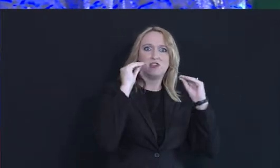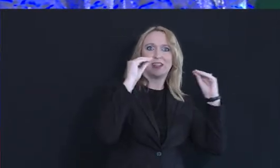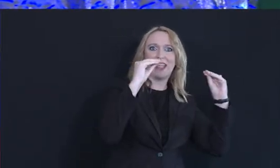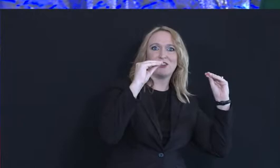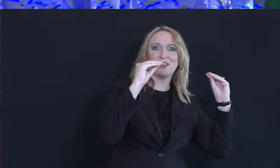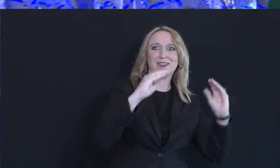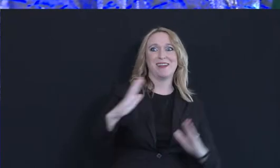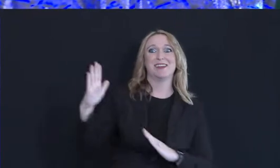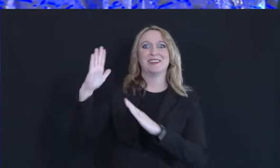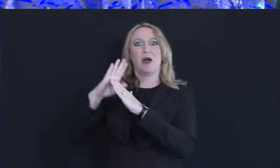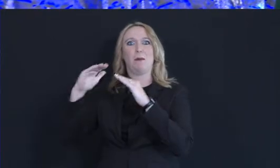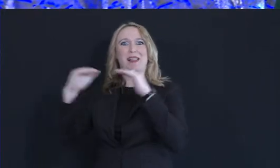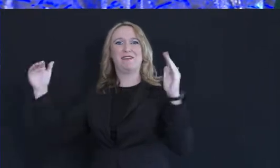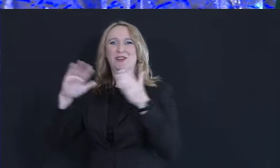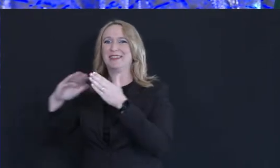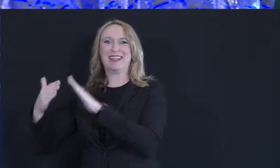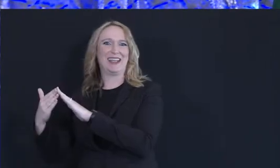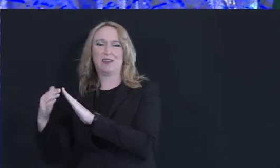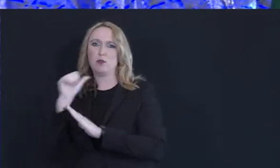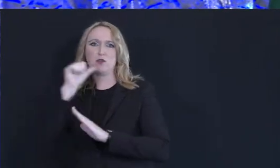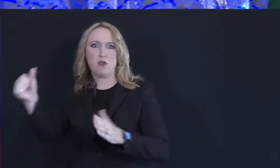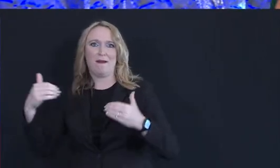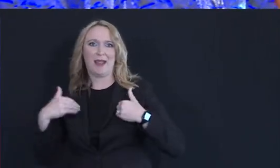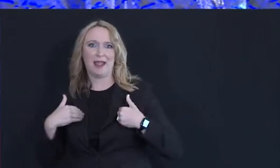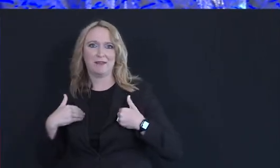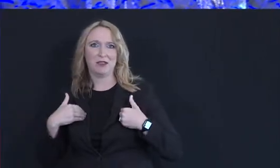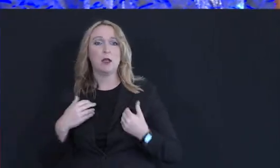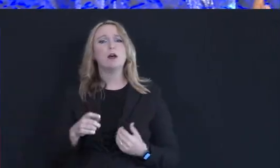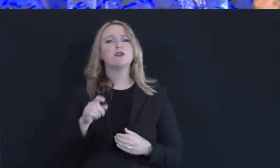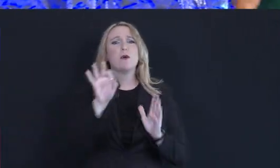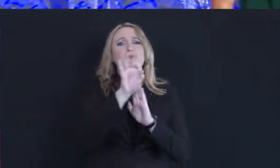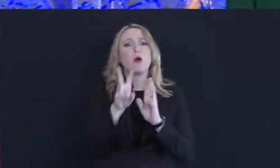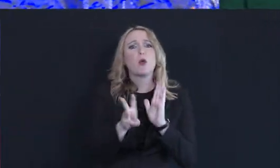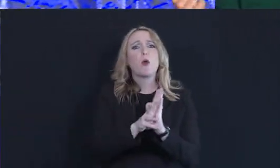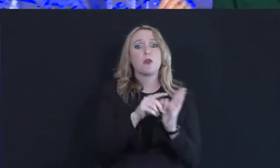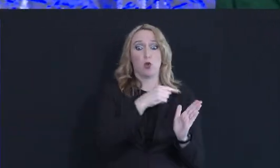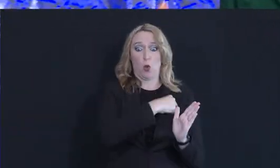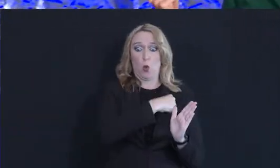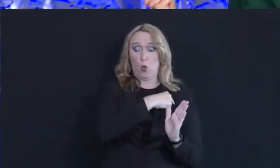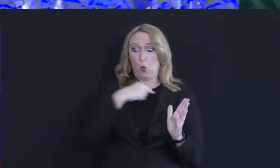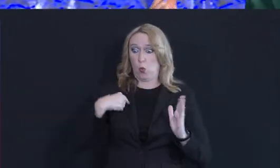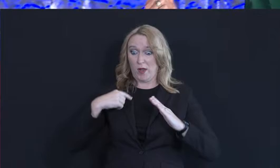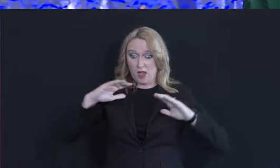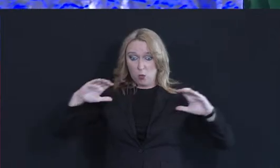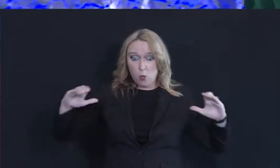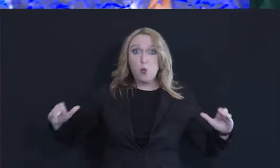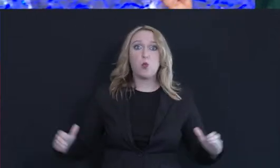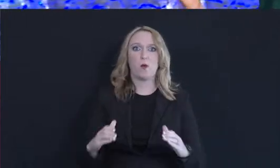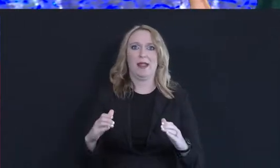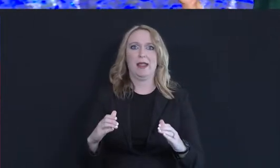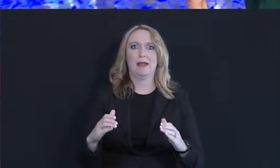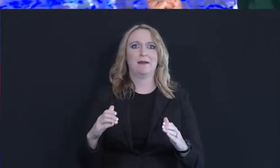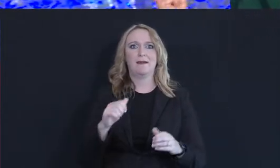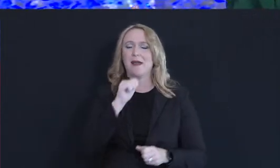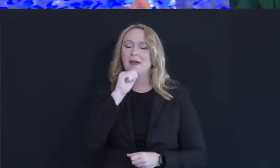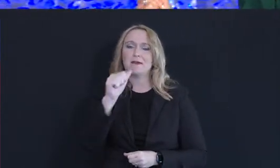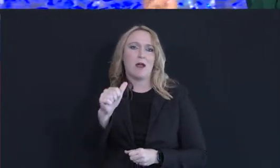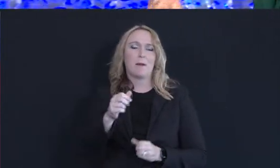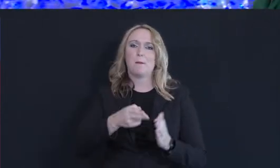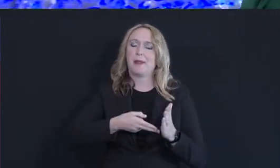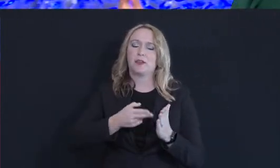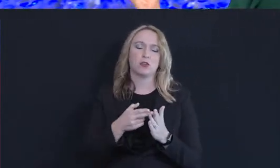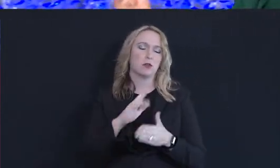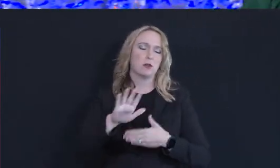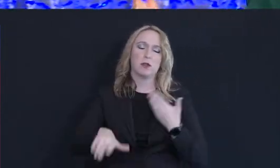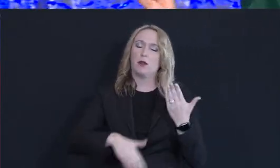we have to come to the realization in Fort Worth that we the collective we have not ensured that it's actually possible for all students